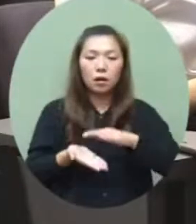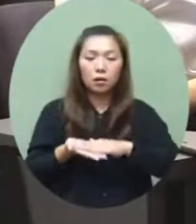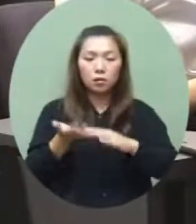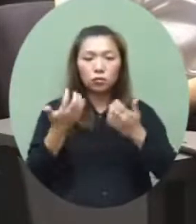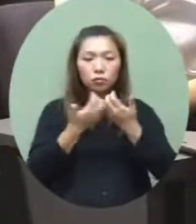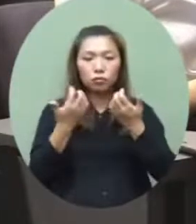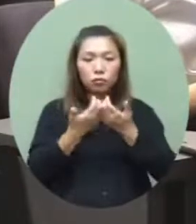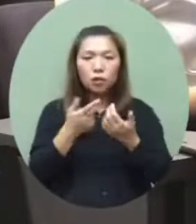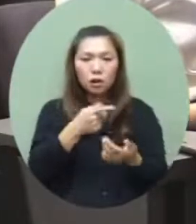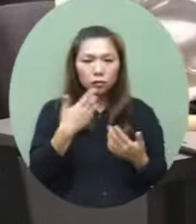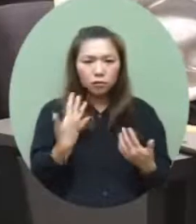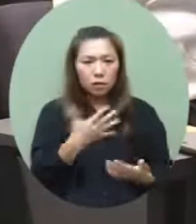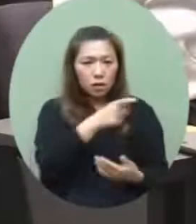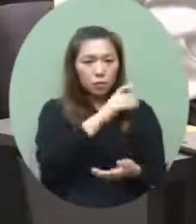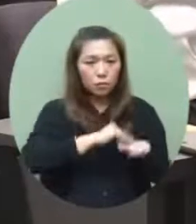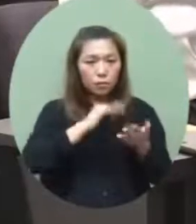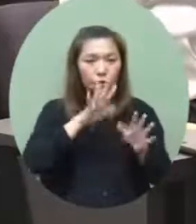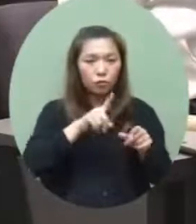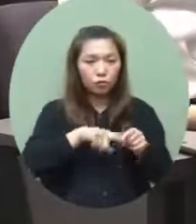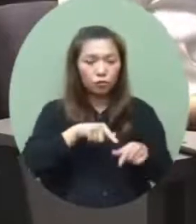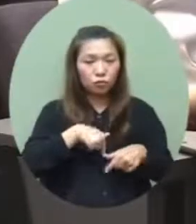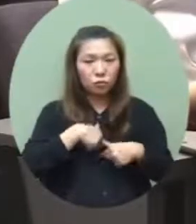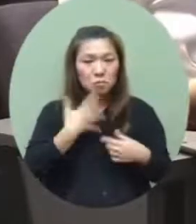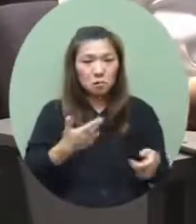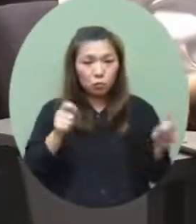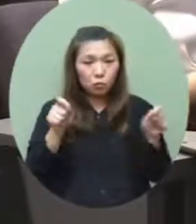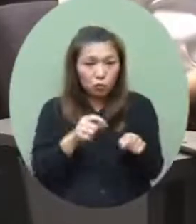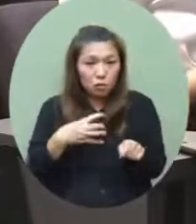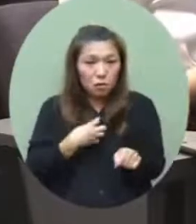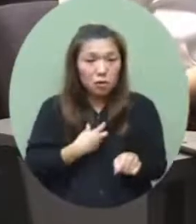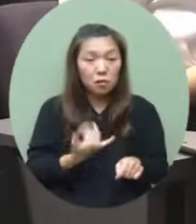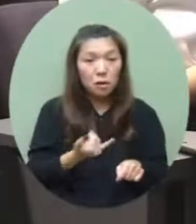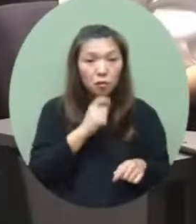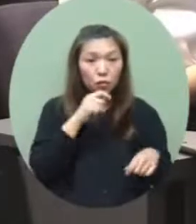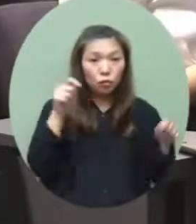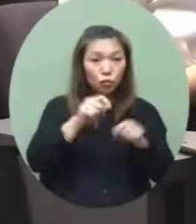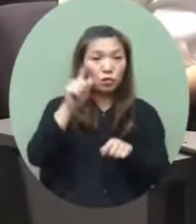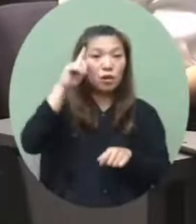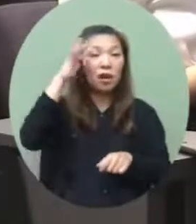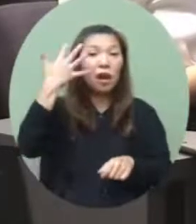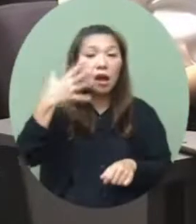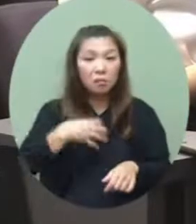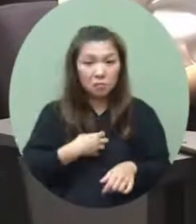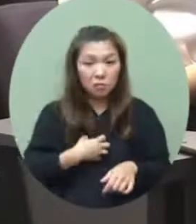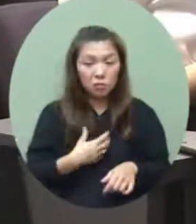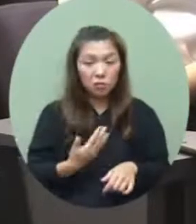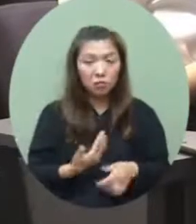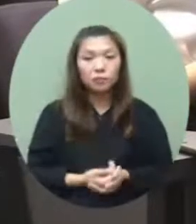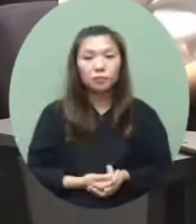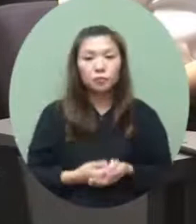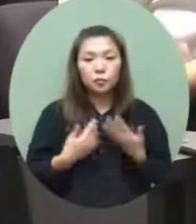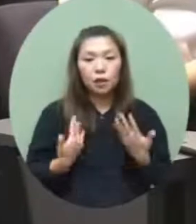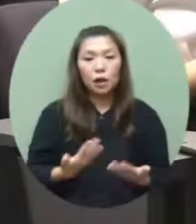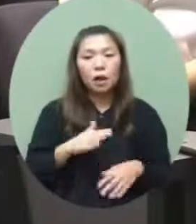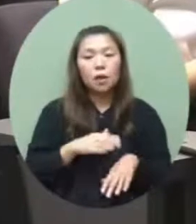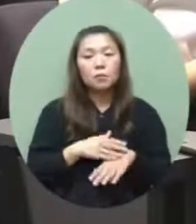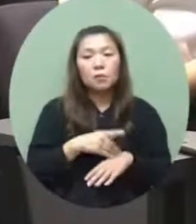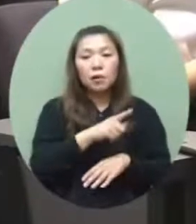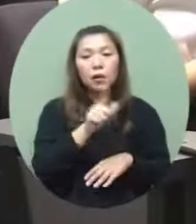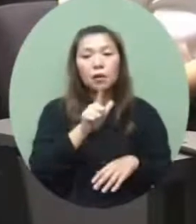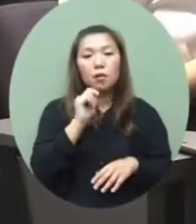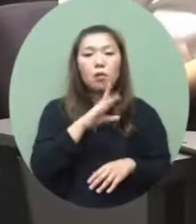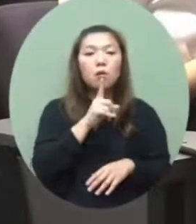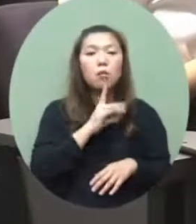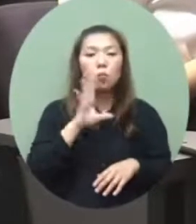the quarantine period is likely to be reduced. Is there any room for further reduction? How many days should it be shortened by in terms